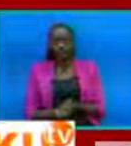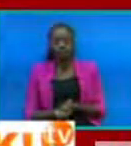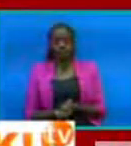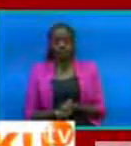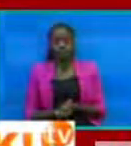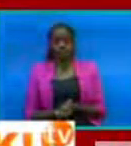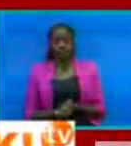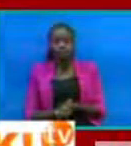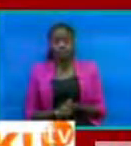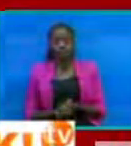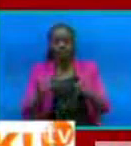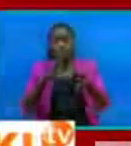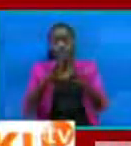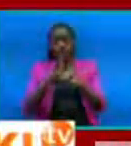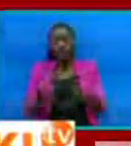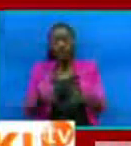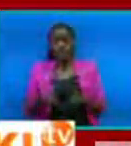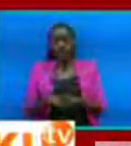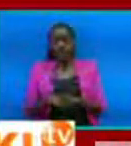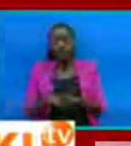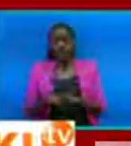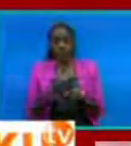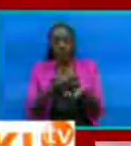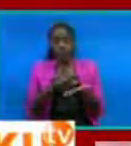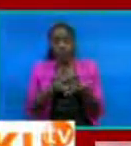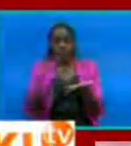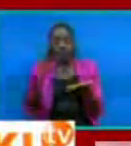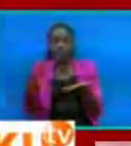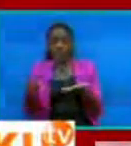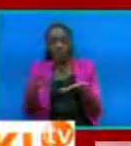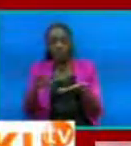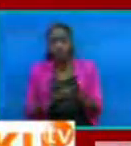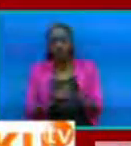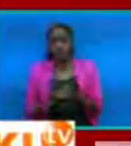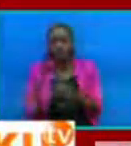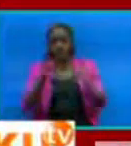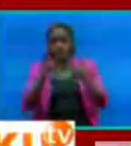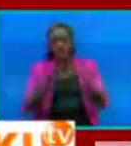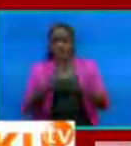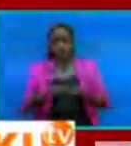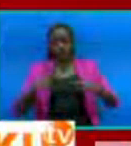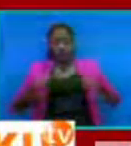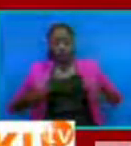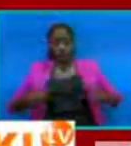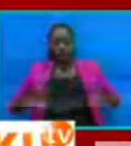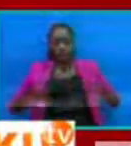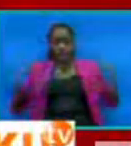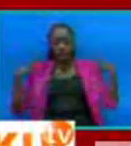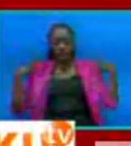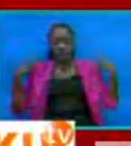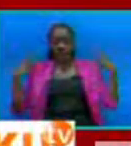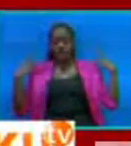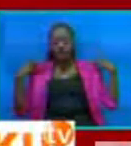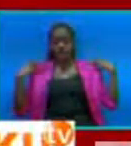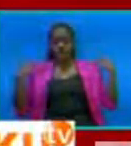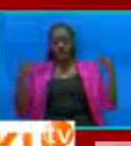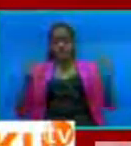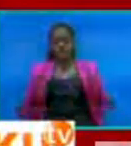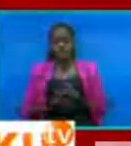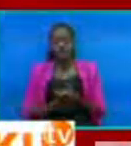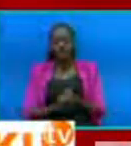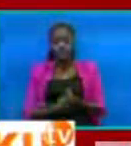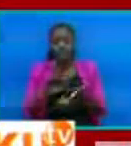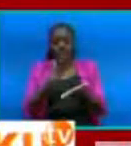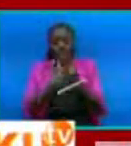they supplement that with the actual physical activities. They should ensure they go to